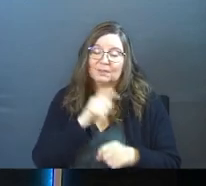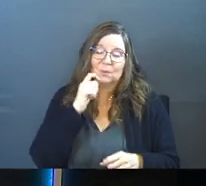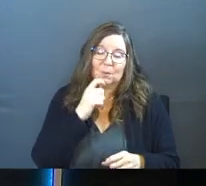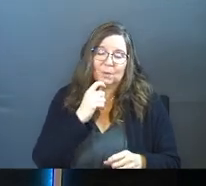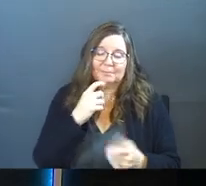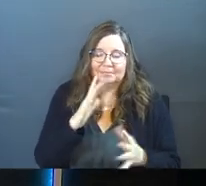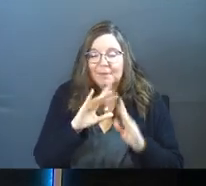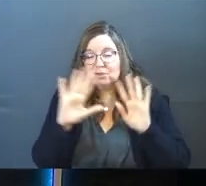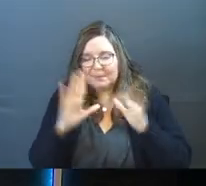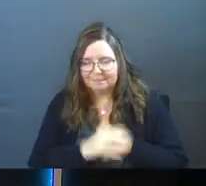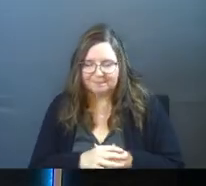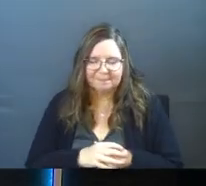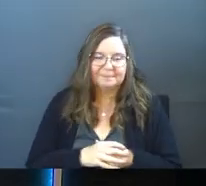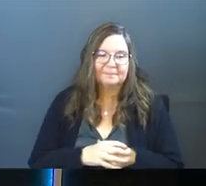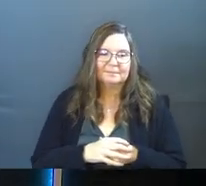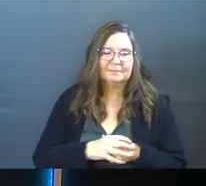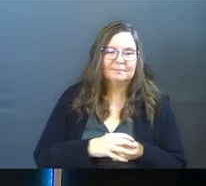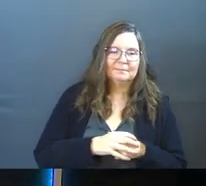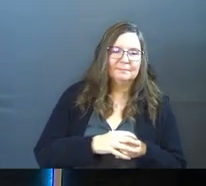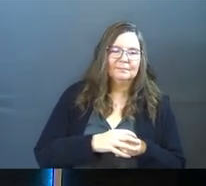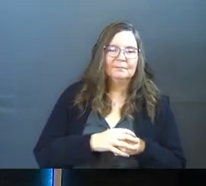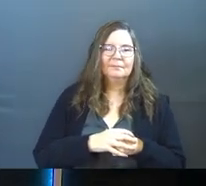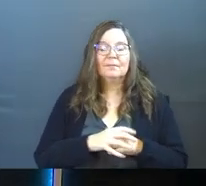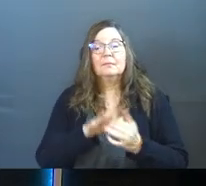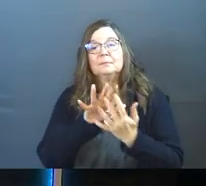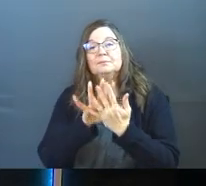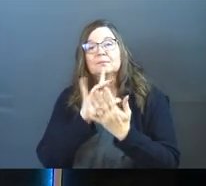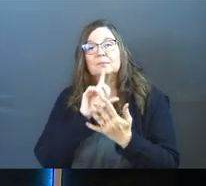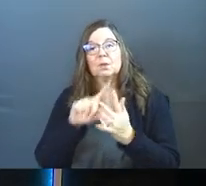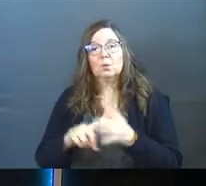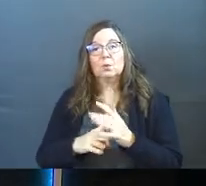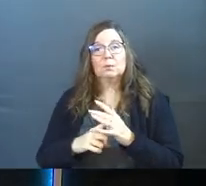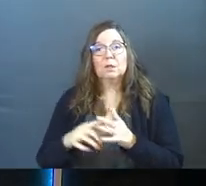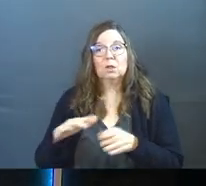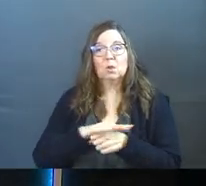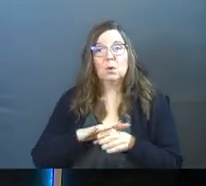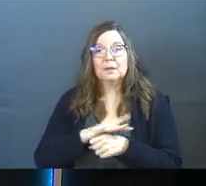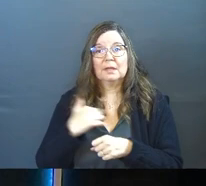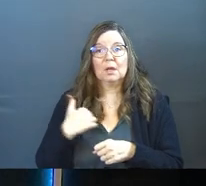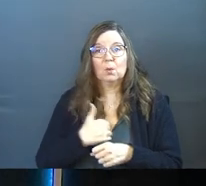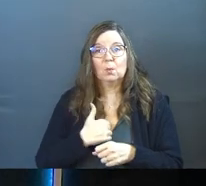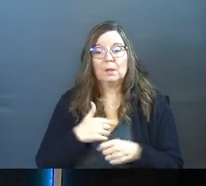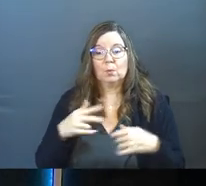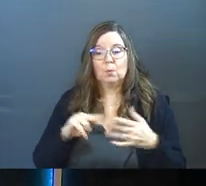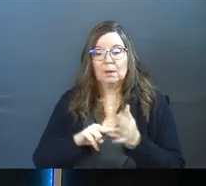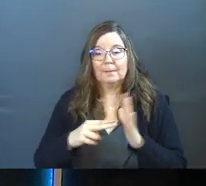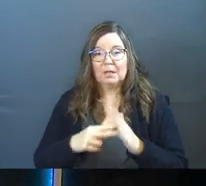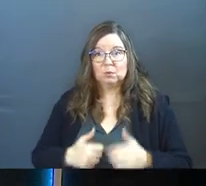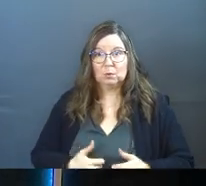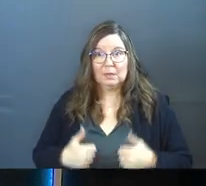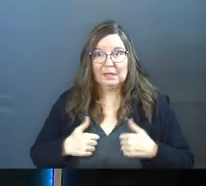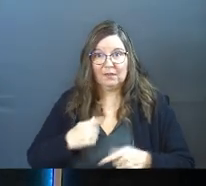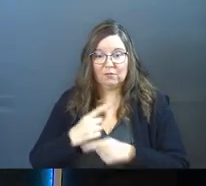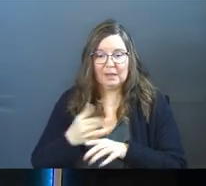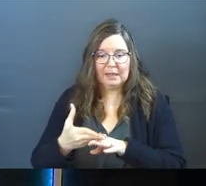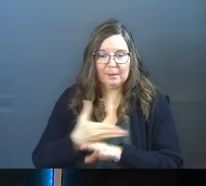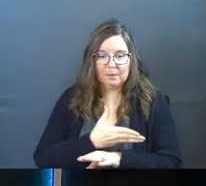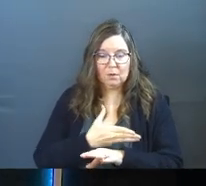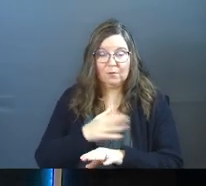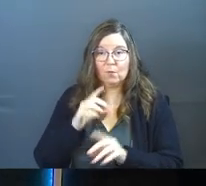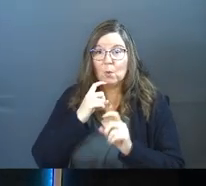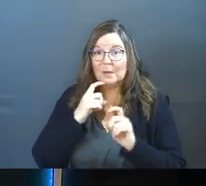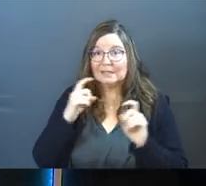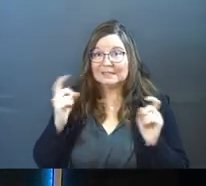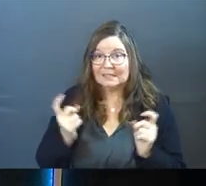cool and creepy, but it's great. And so intimacy is really the original location that we were meant to live, right? Before